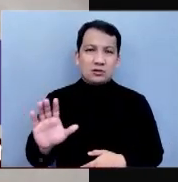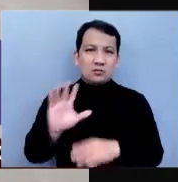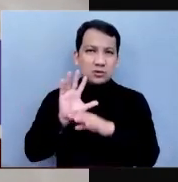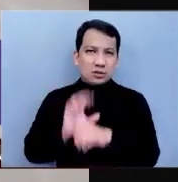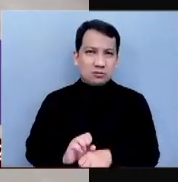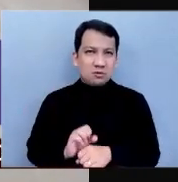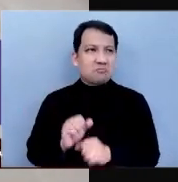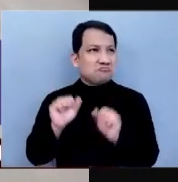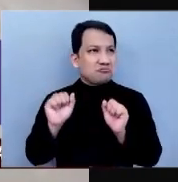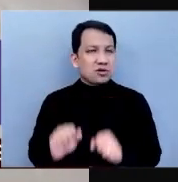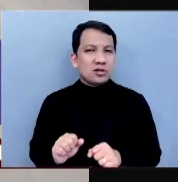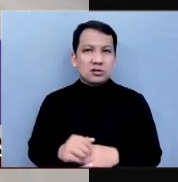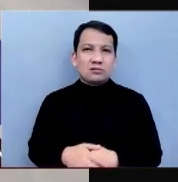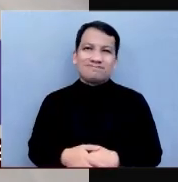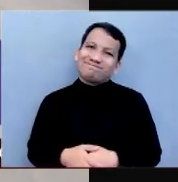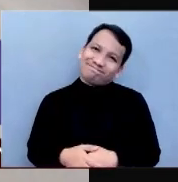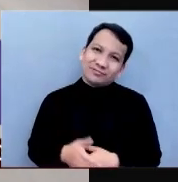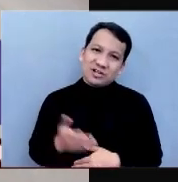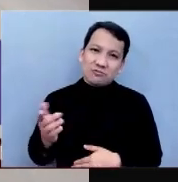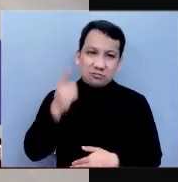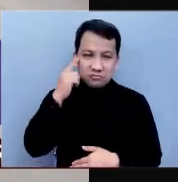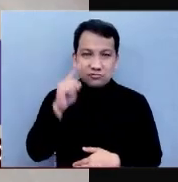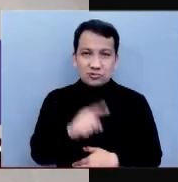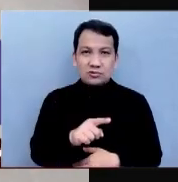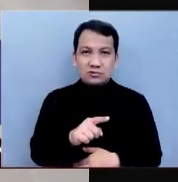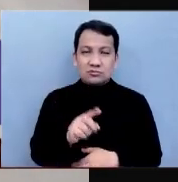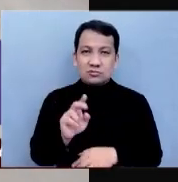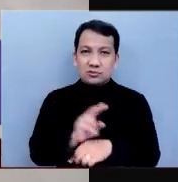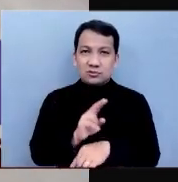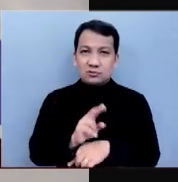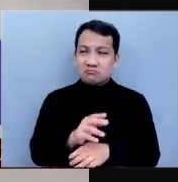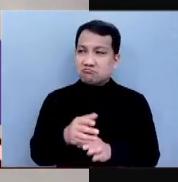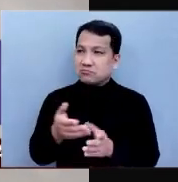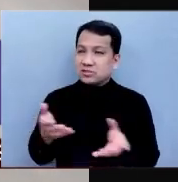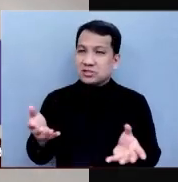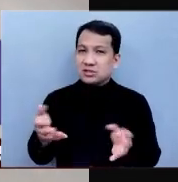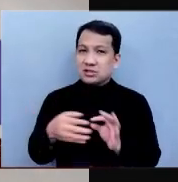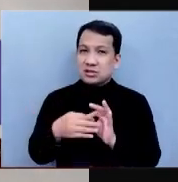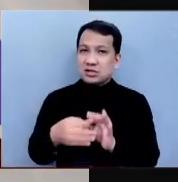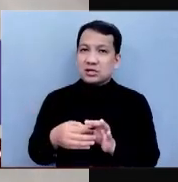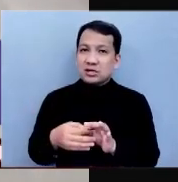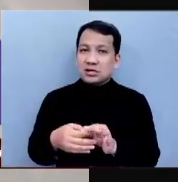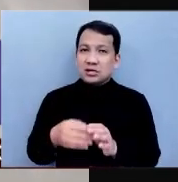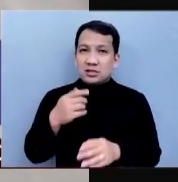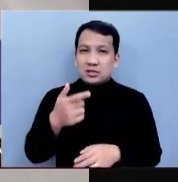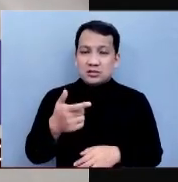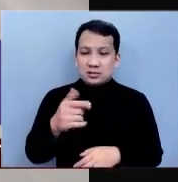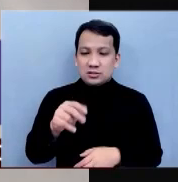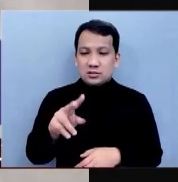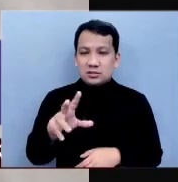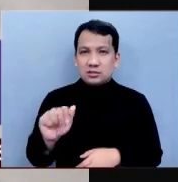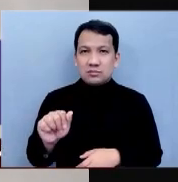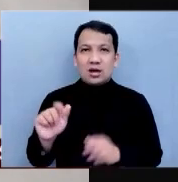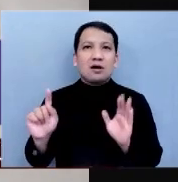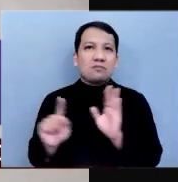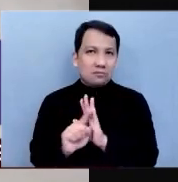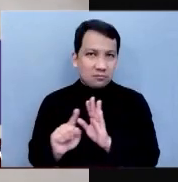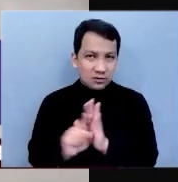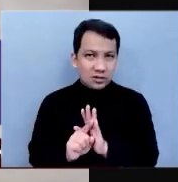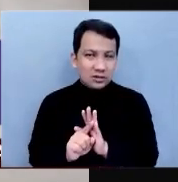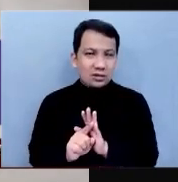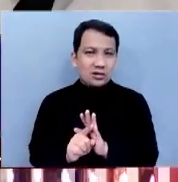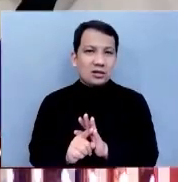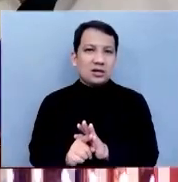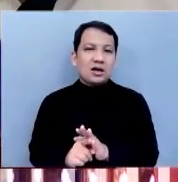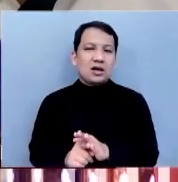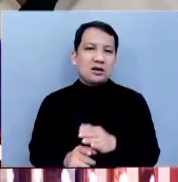pwede. Opo. Pero for use in ano, sa Geneva Convention, bawal yun eh. Sir, isunod ko na